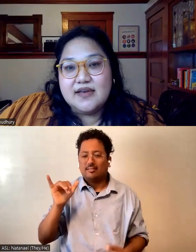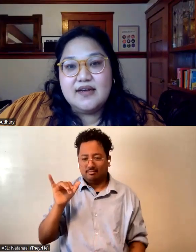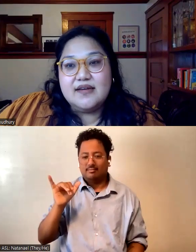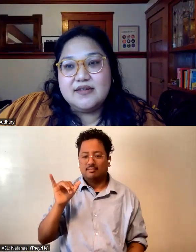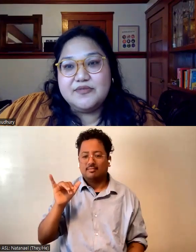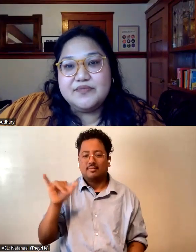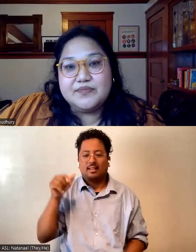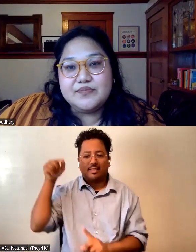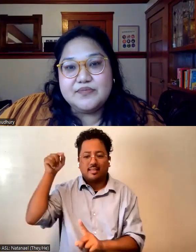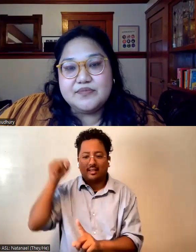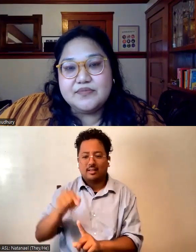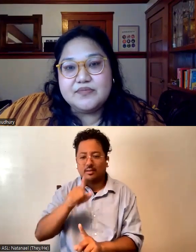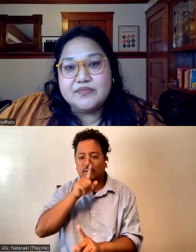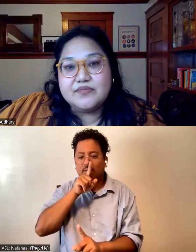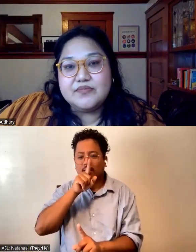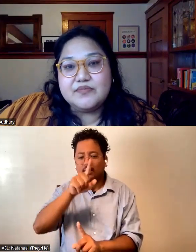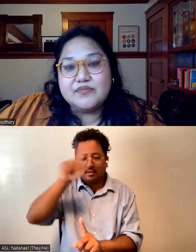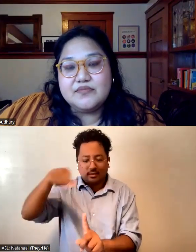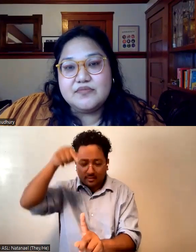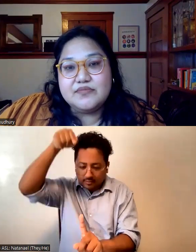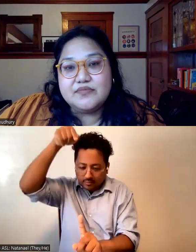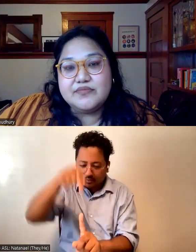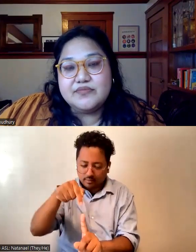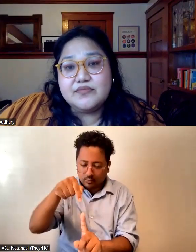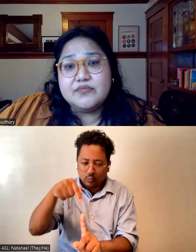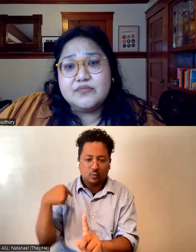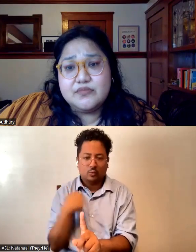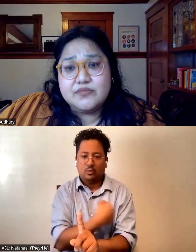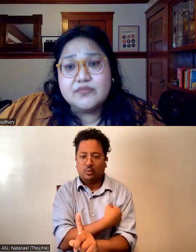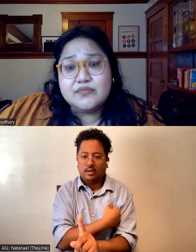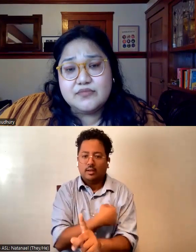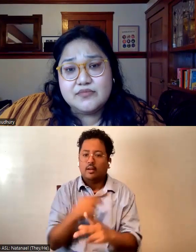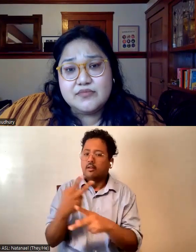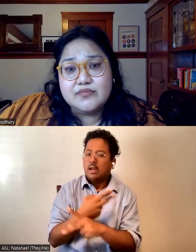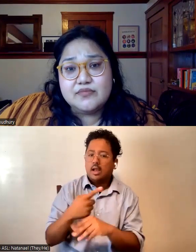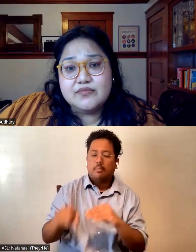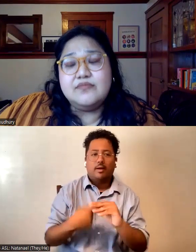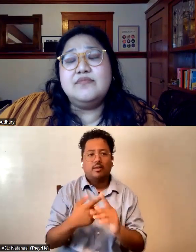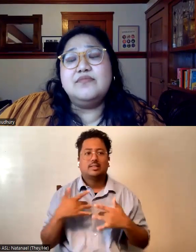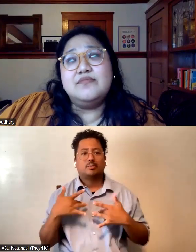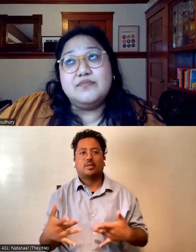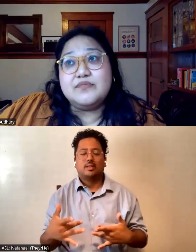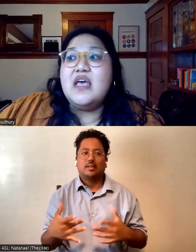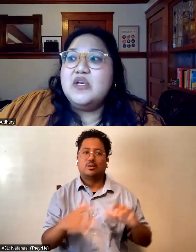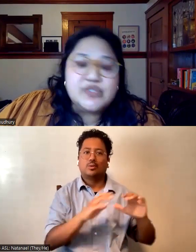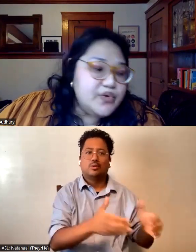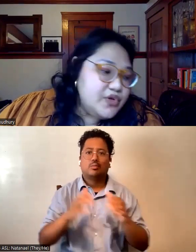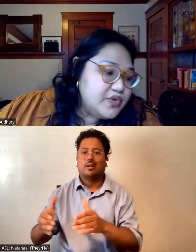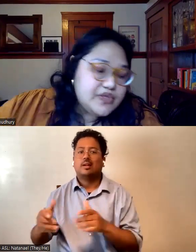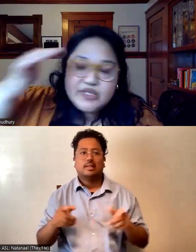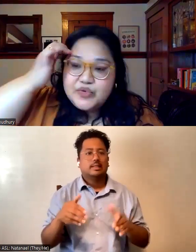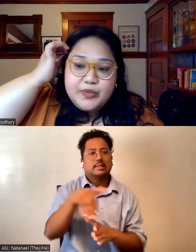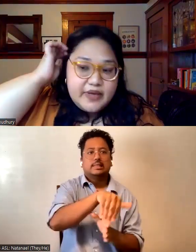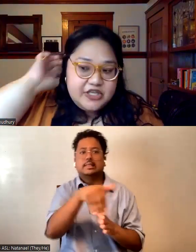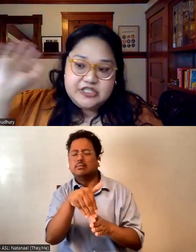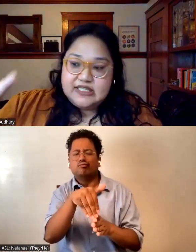does this primarily pinpoint to the ways that we fall between the crack of a black and white binary. Mm-hmm. So,